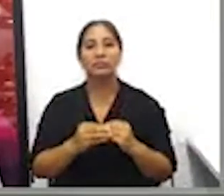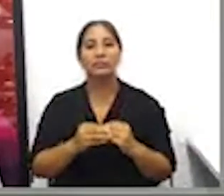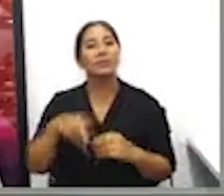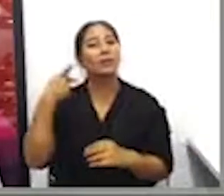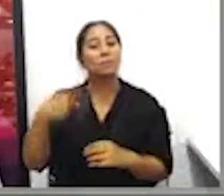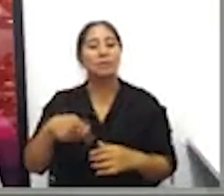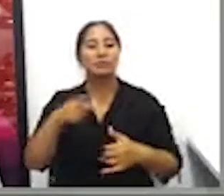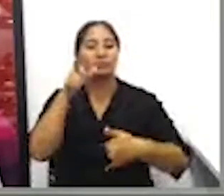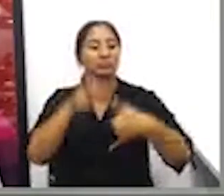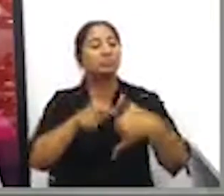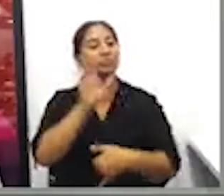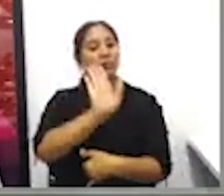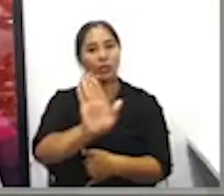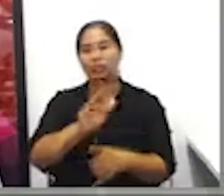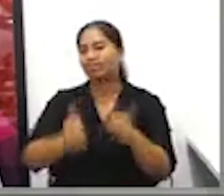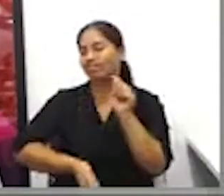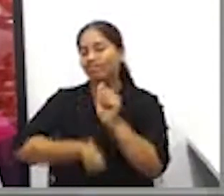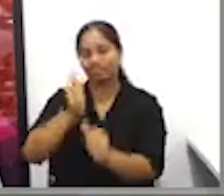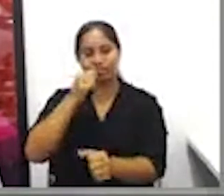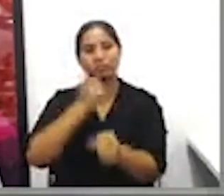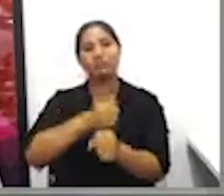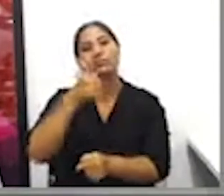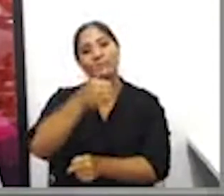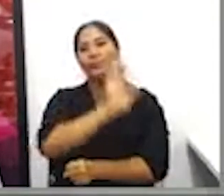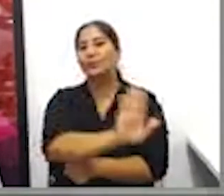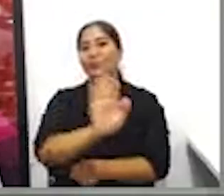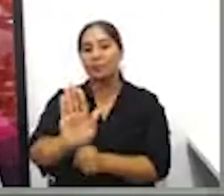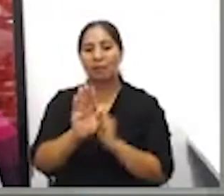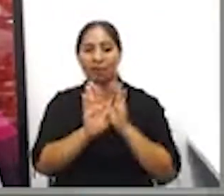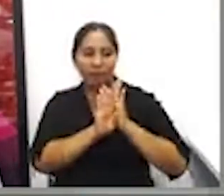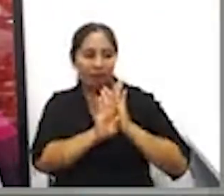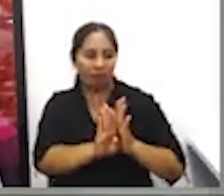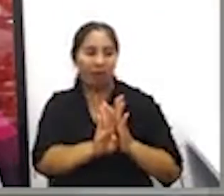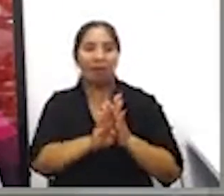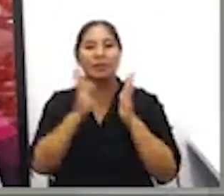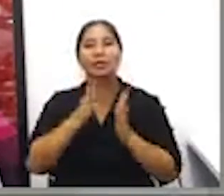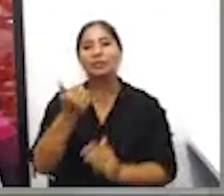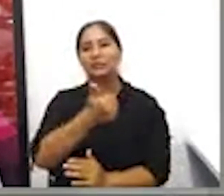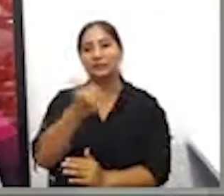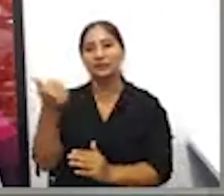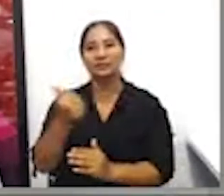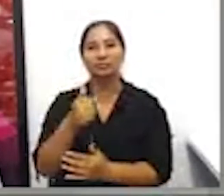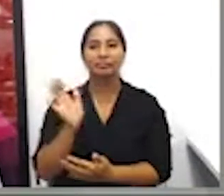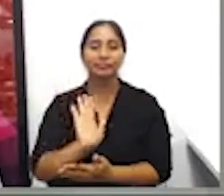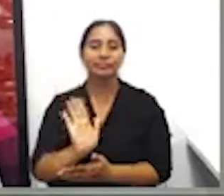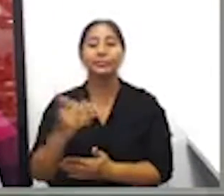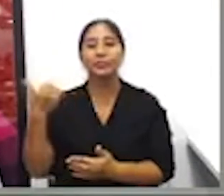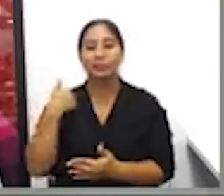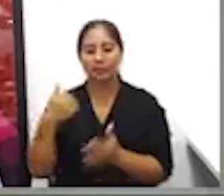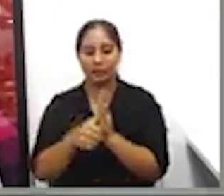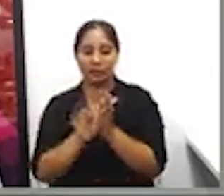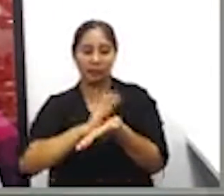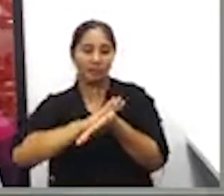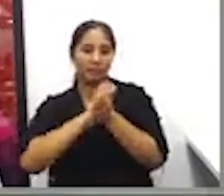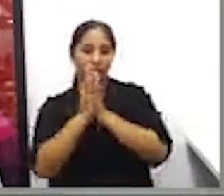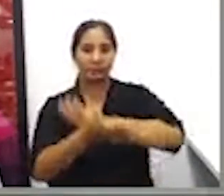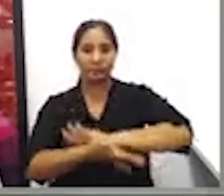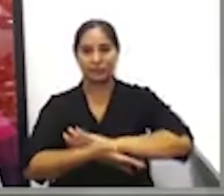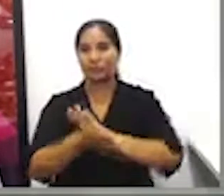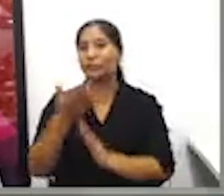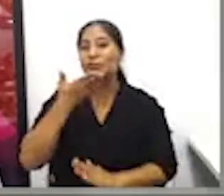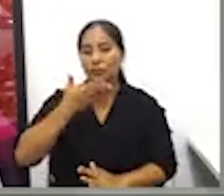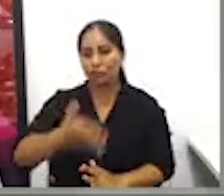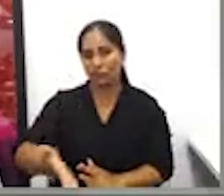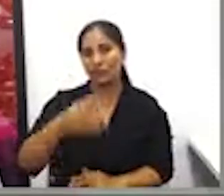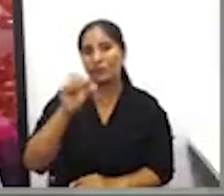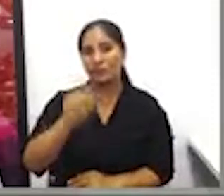is much more mobile even than mine was. And my life changed constantly. So be